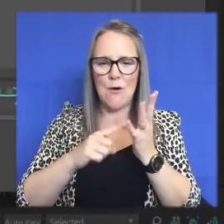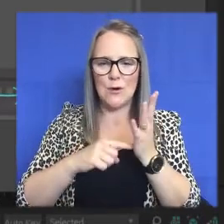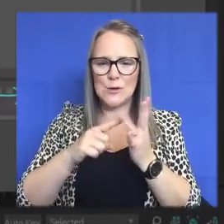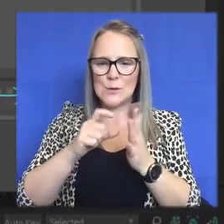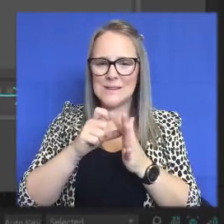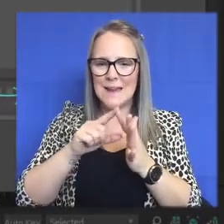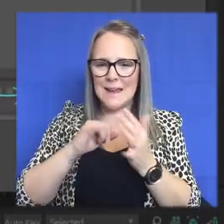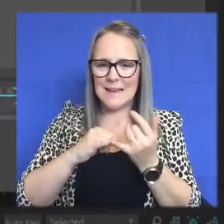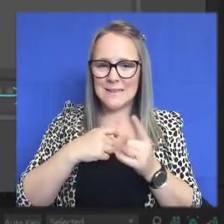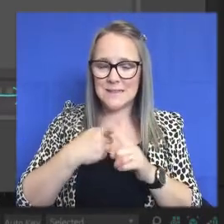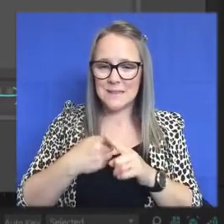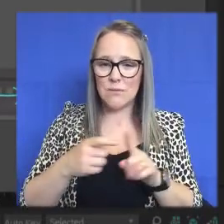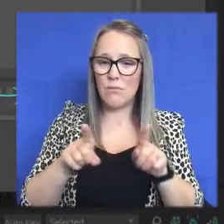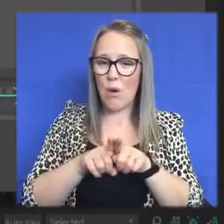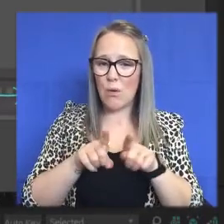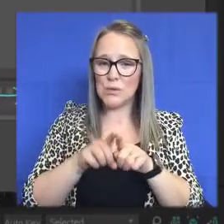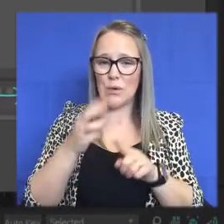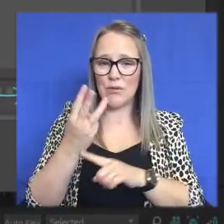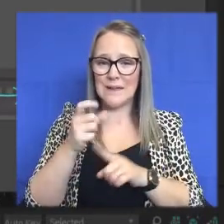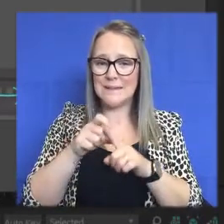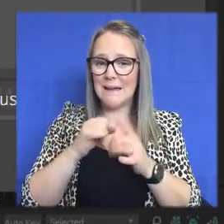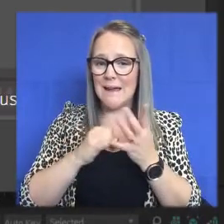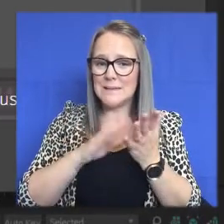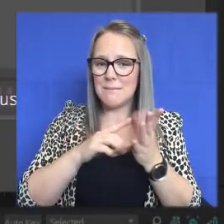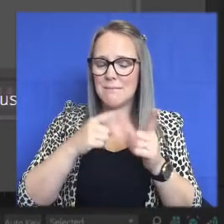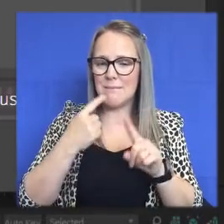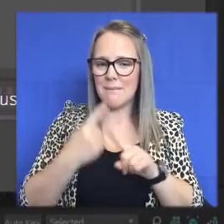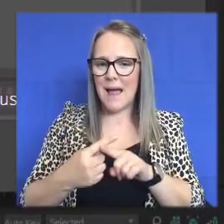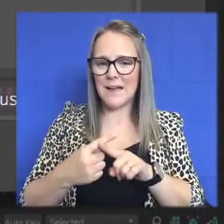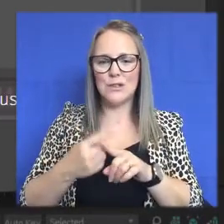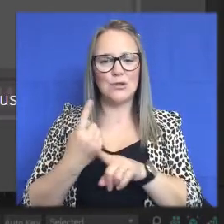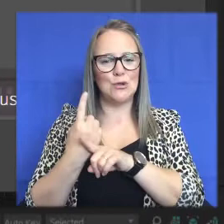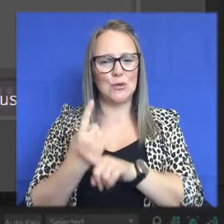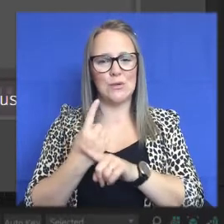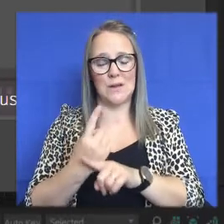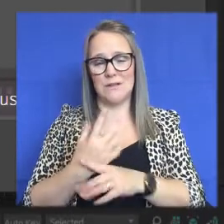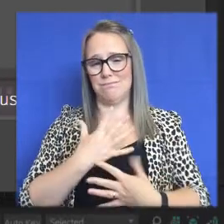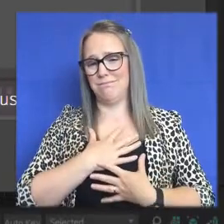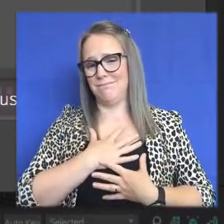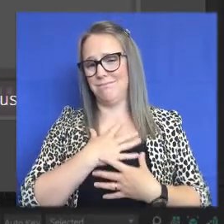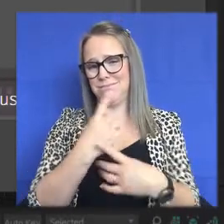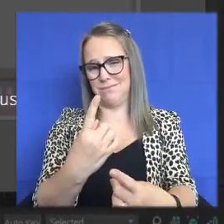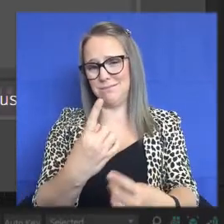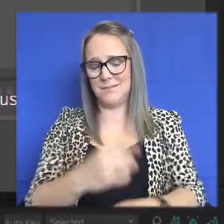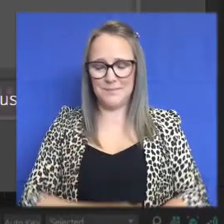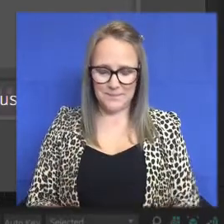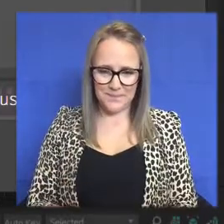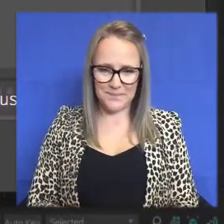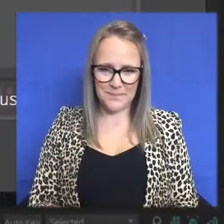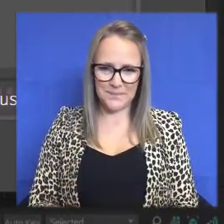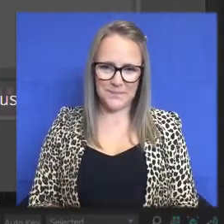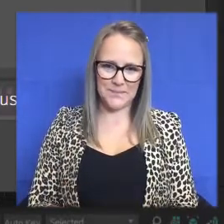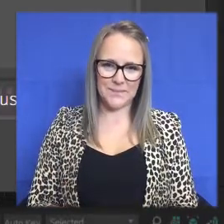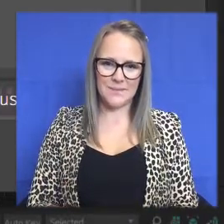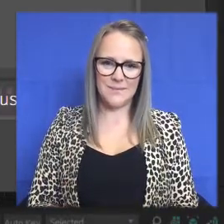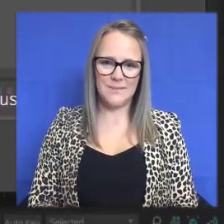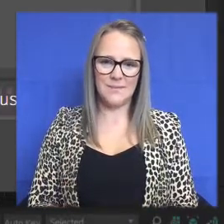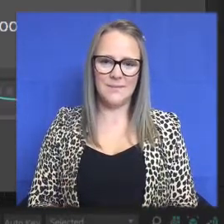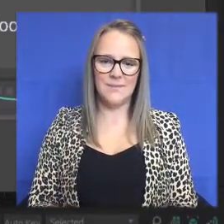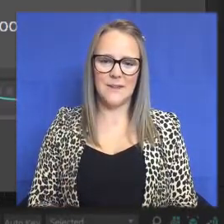through 3D Studio Max's own tutorials. It's entirely up to yourself, basically whatever works for yourself. That's the important